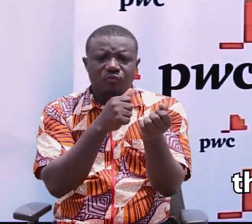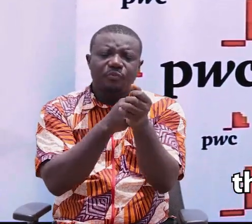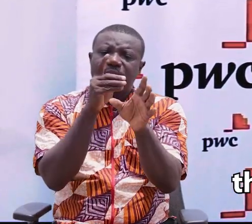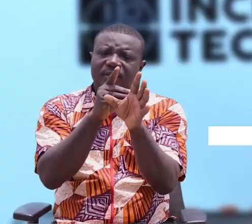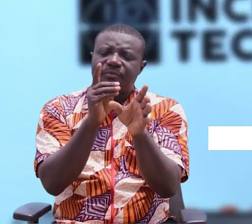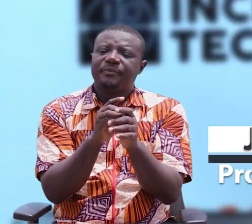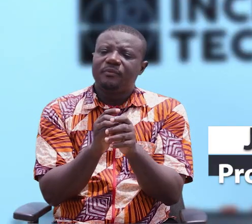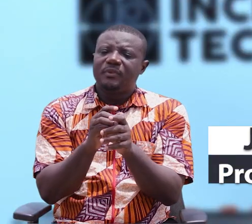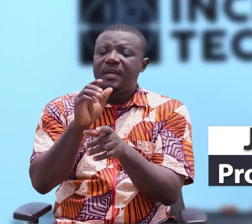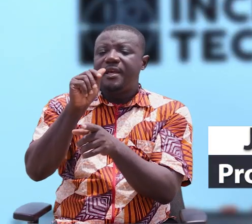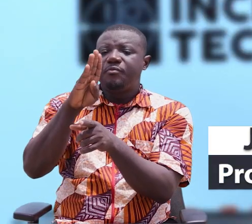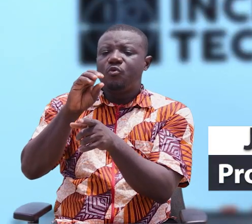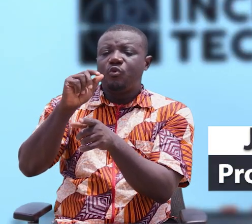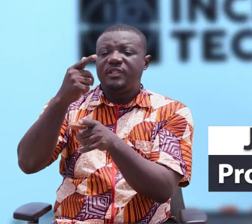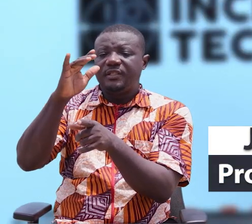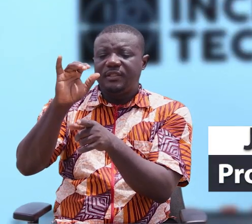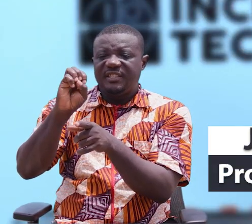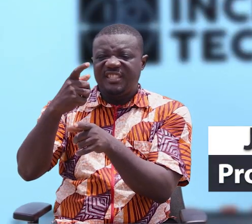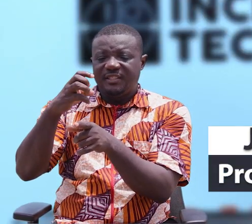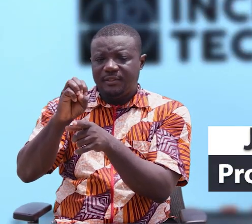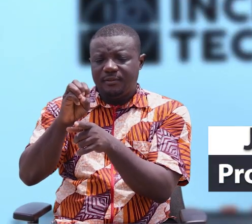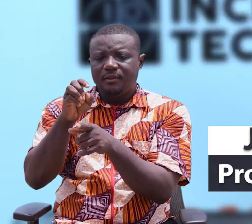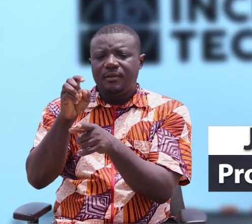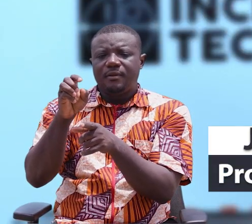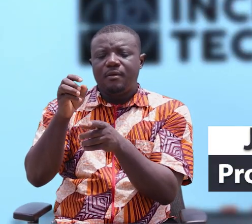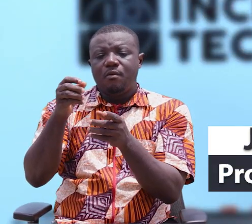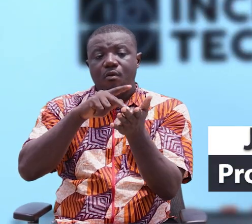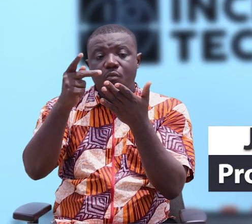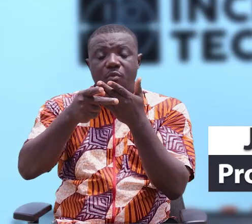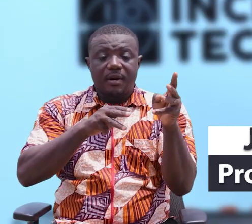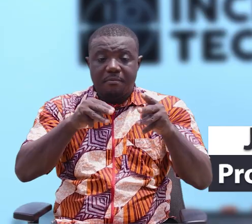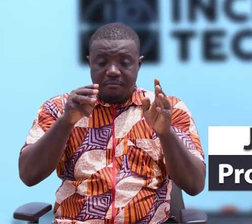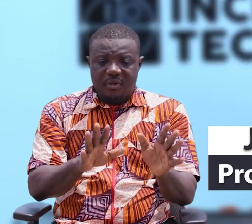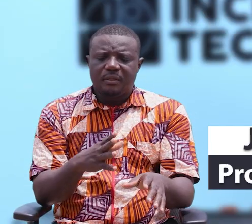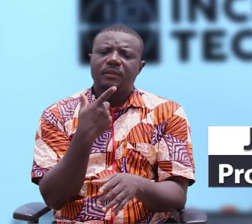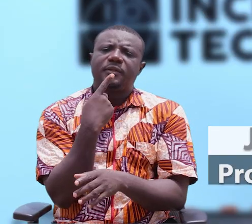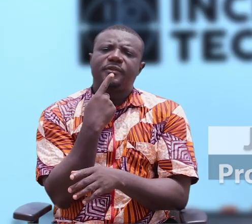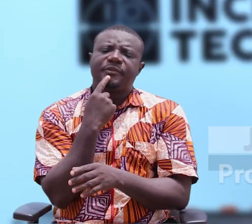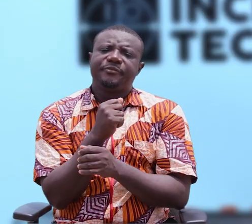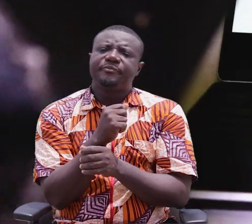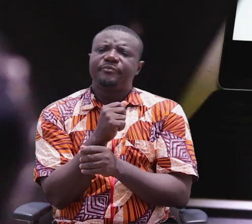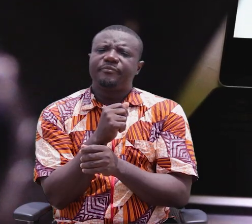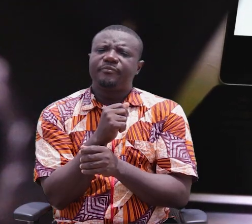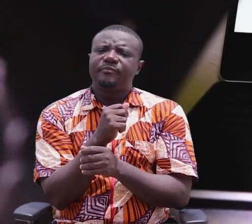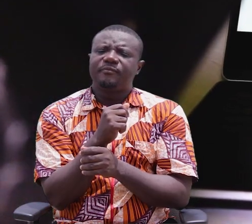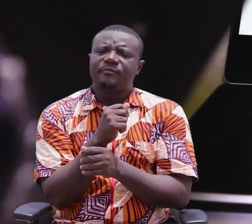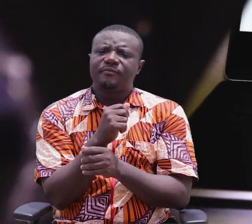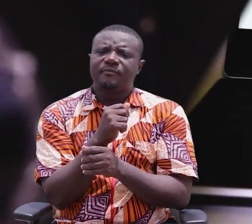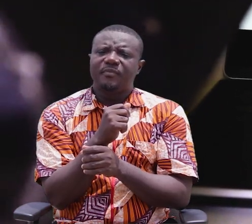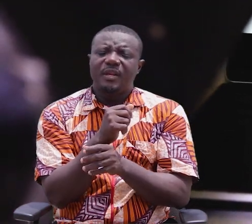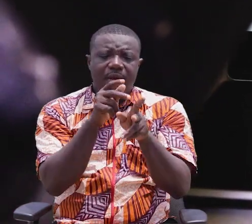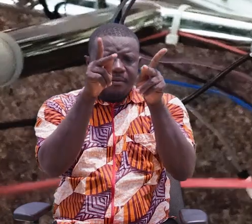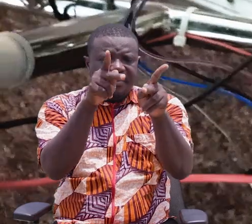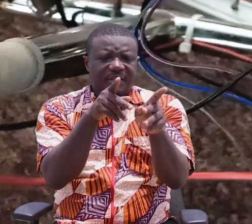disabilities. Joseph Abwaje, project coordinator at Inclusive Tech Group, speaking. The research showed that